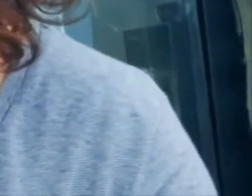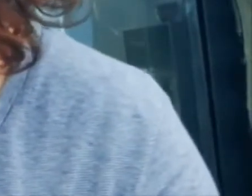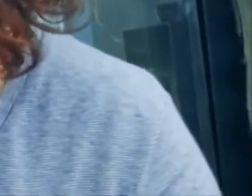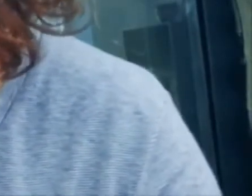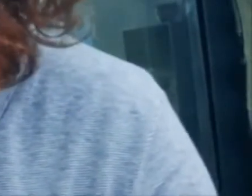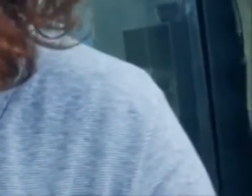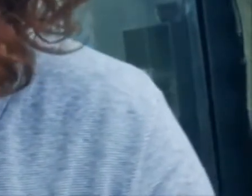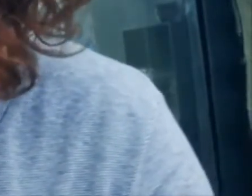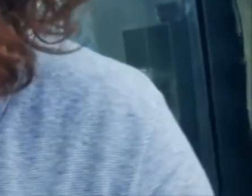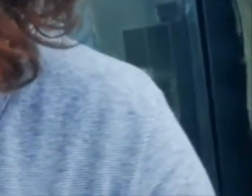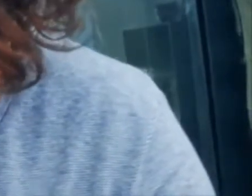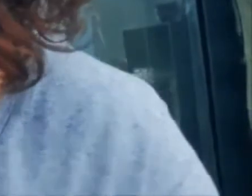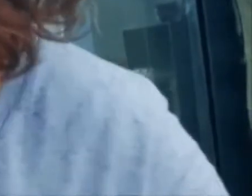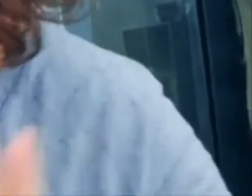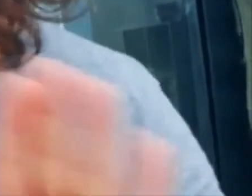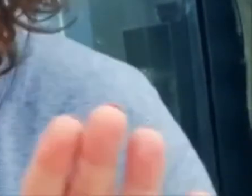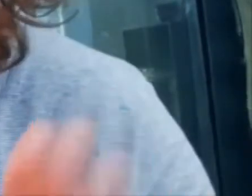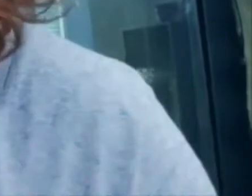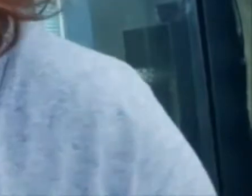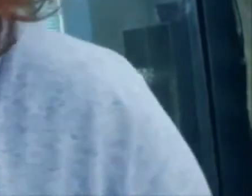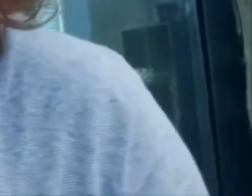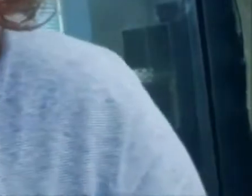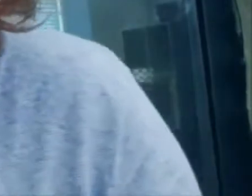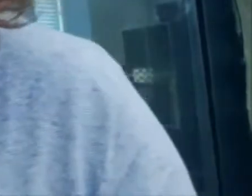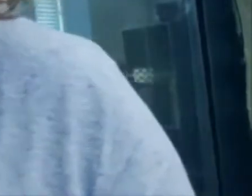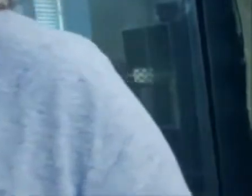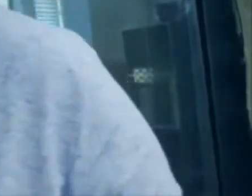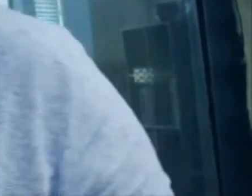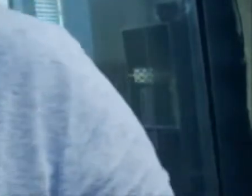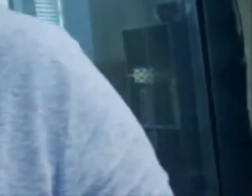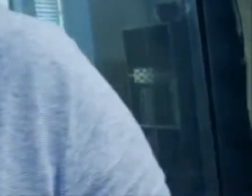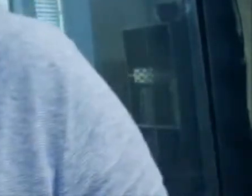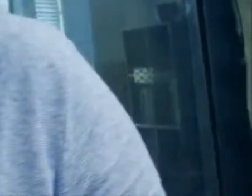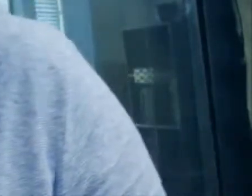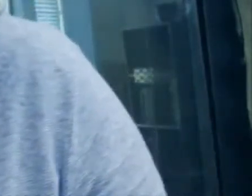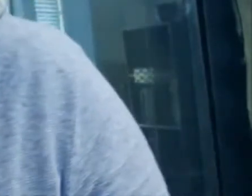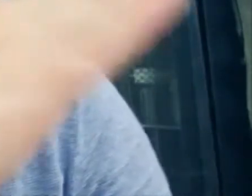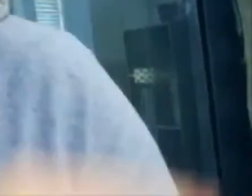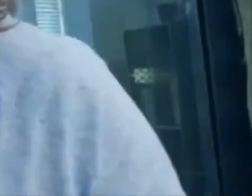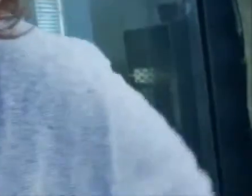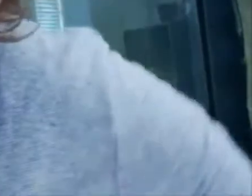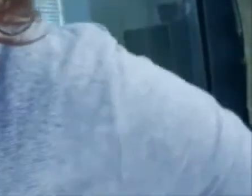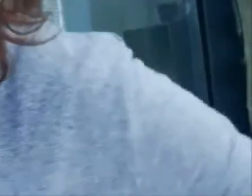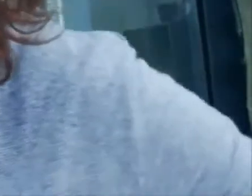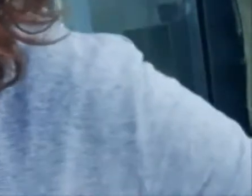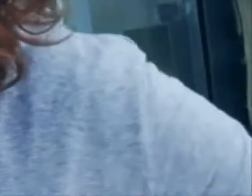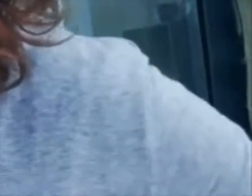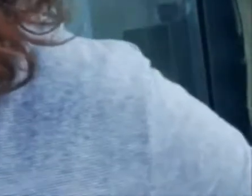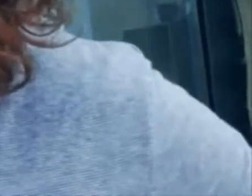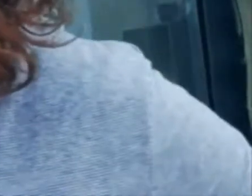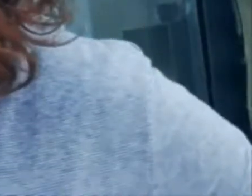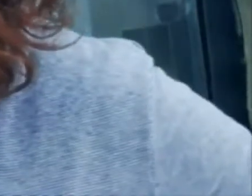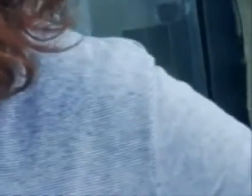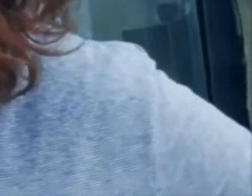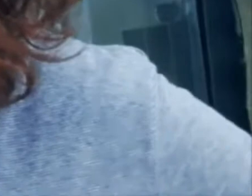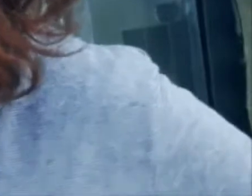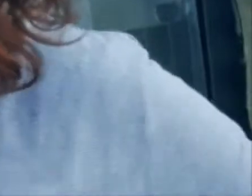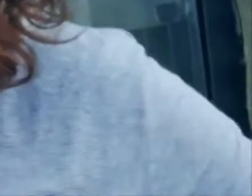today, you guessed it, we're making cereal. So basically all that you need is a bowl,